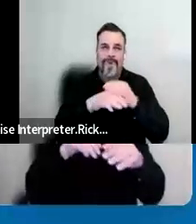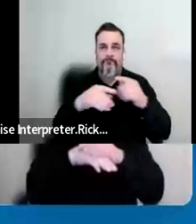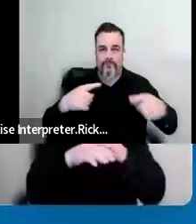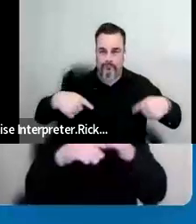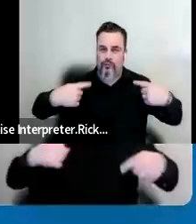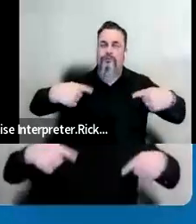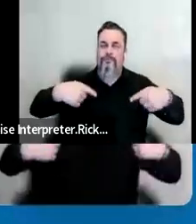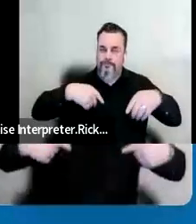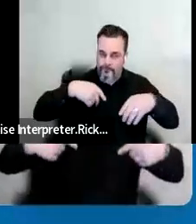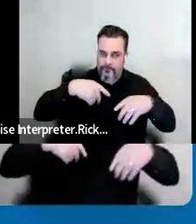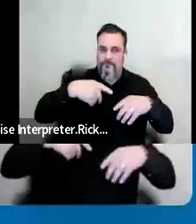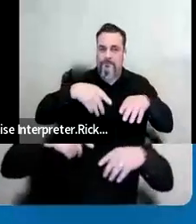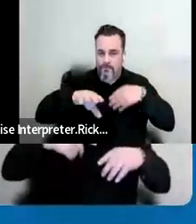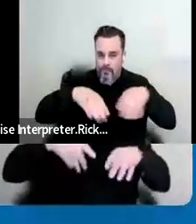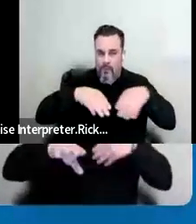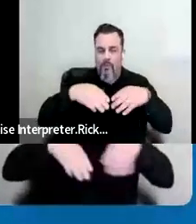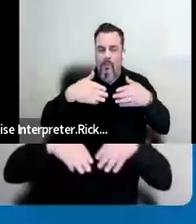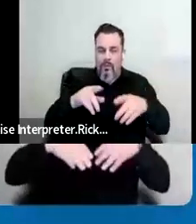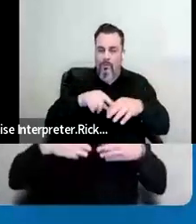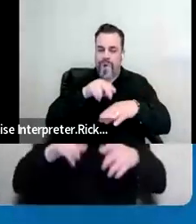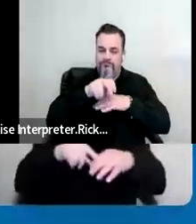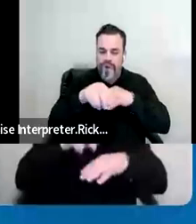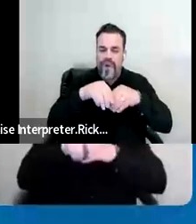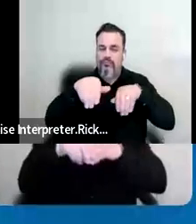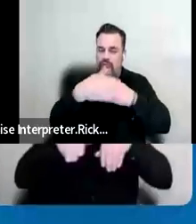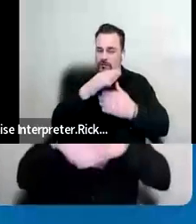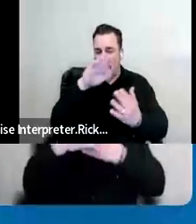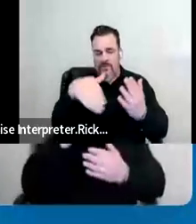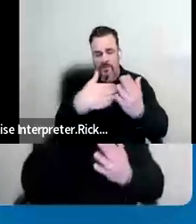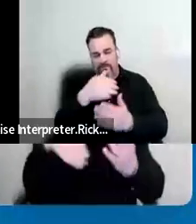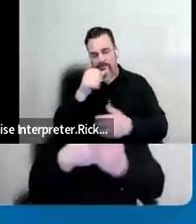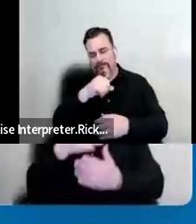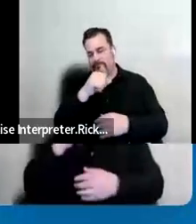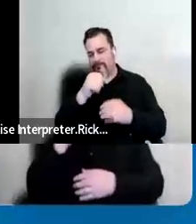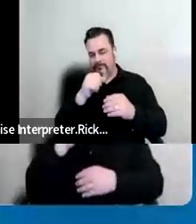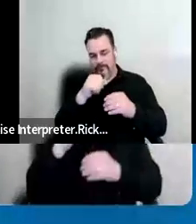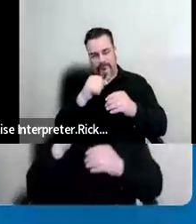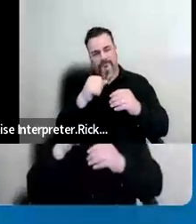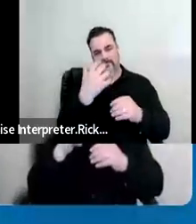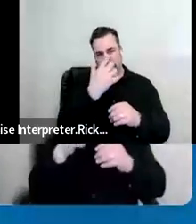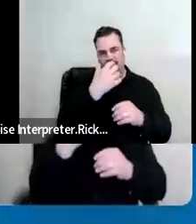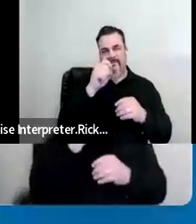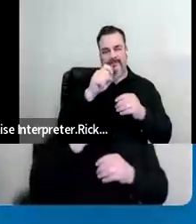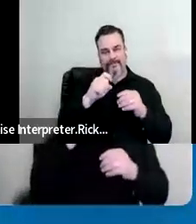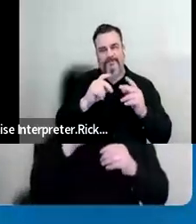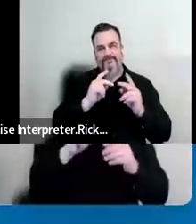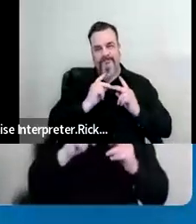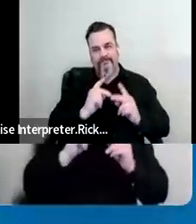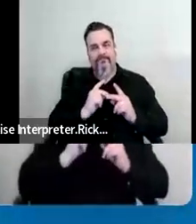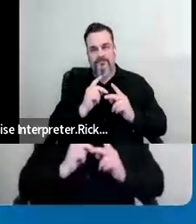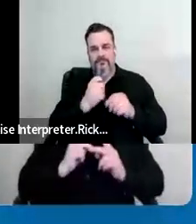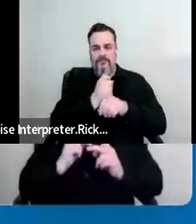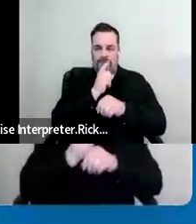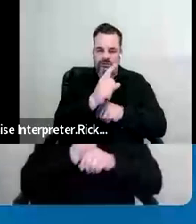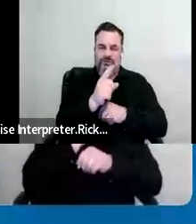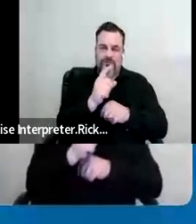ramps, sidewalks that have a way to roll down to the street. Yes, all of those things are amazing physical features to make sure that